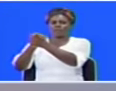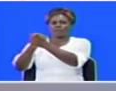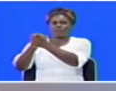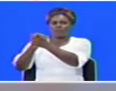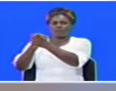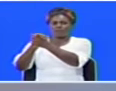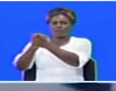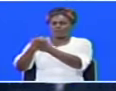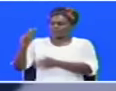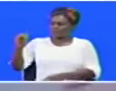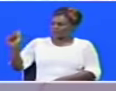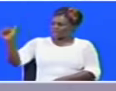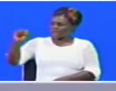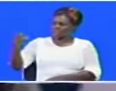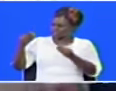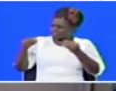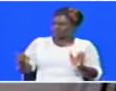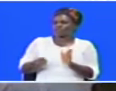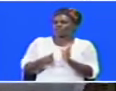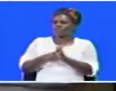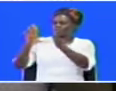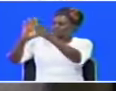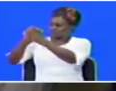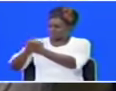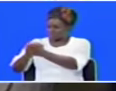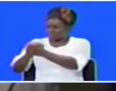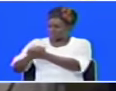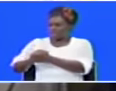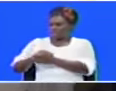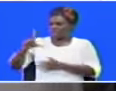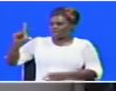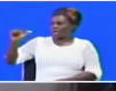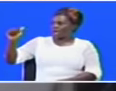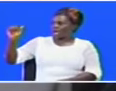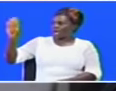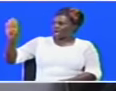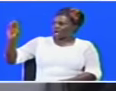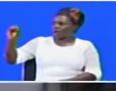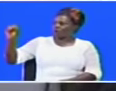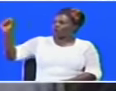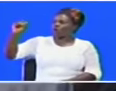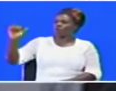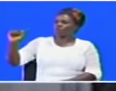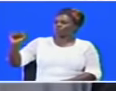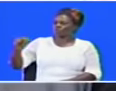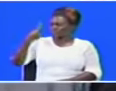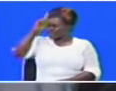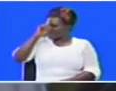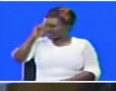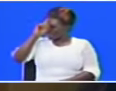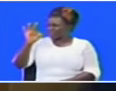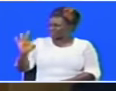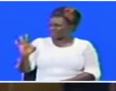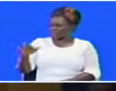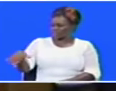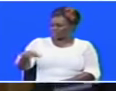When NASA comes on board, we'll deal with them as Jubilee. That is Joyce Laboso. Remember that for her. It is very critical in this